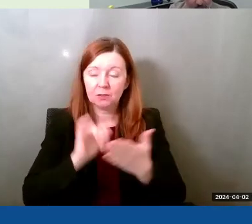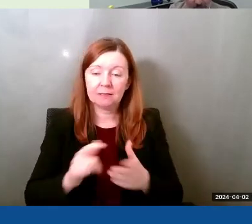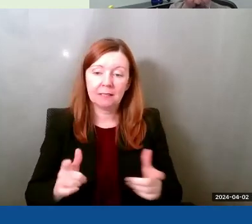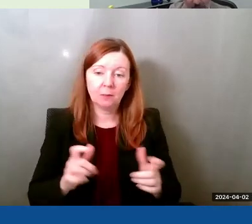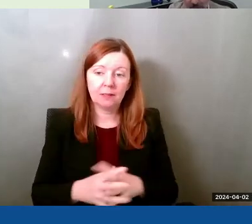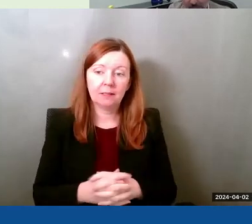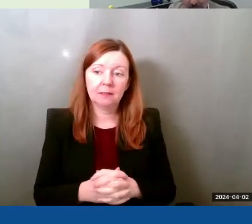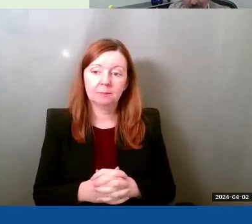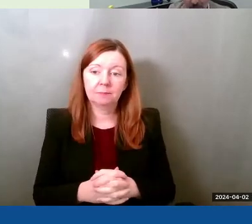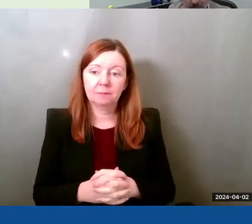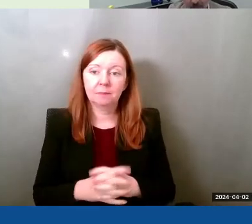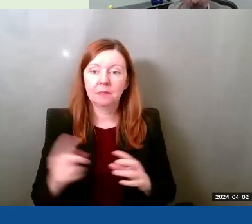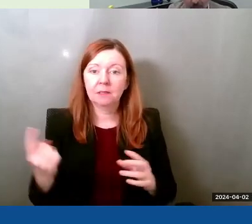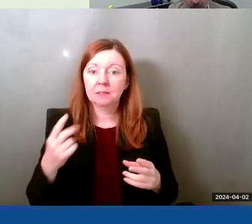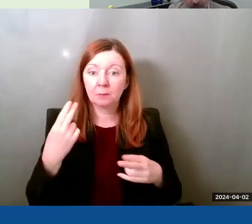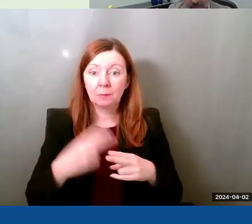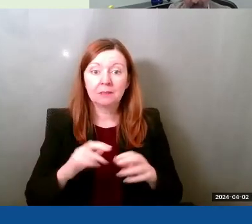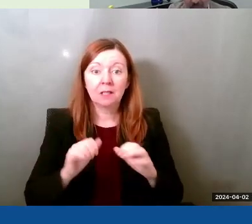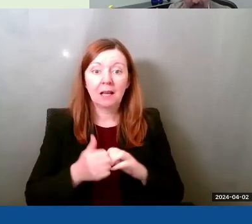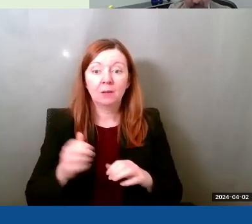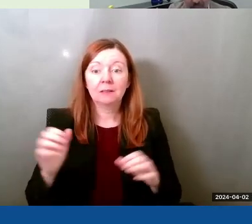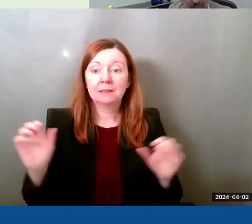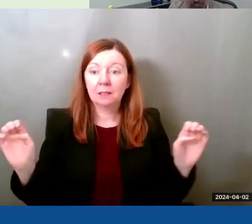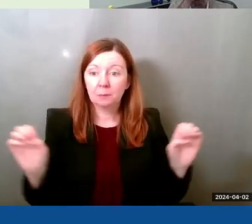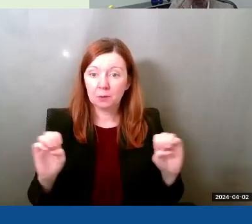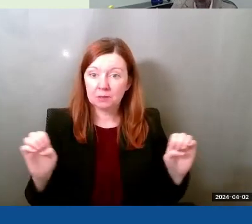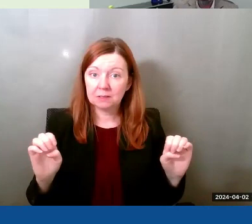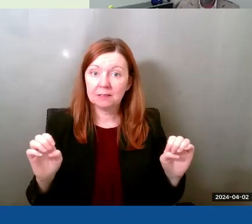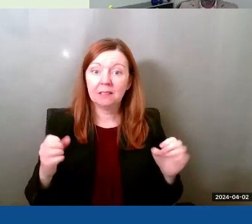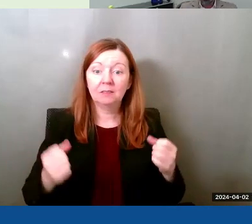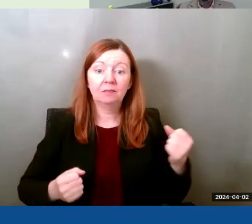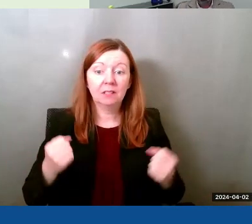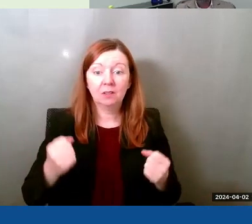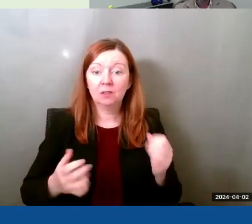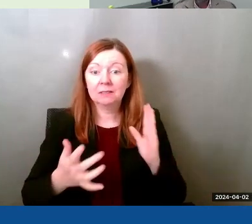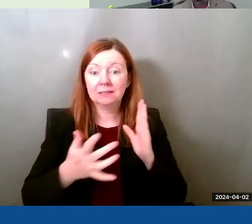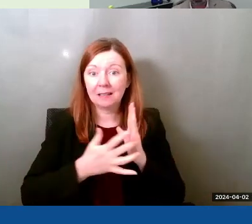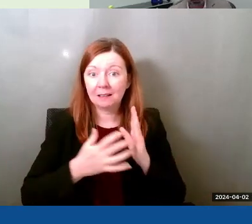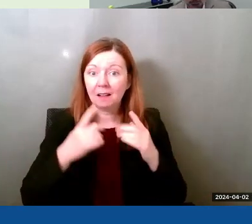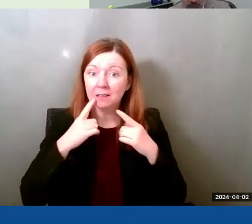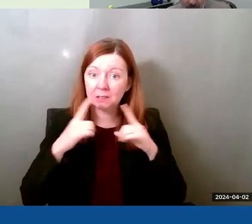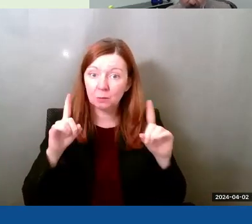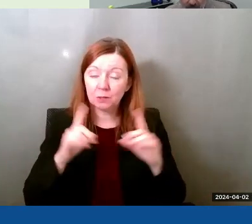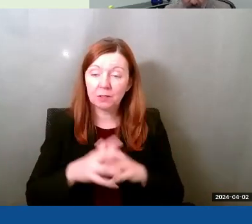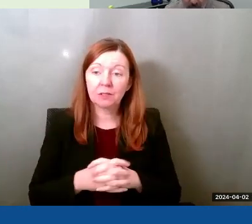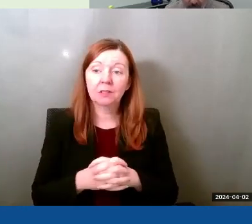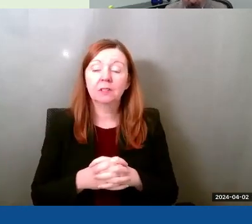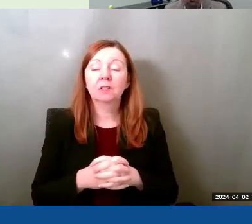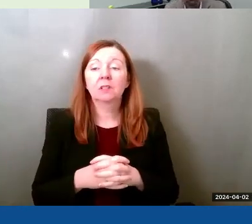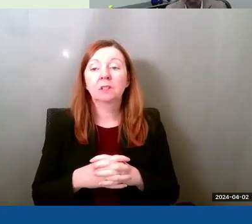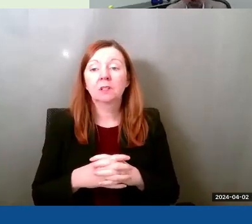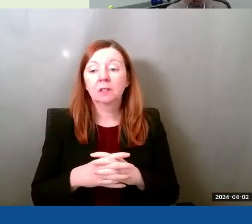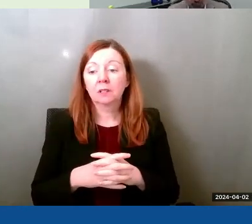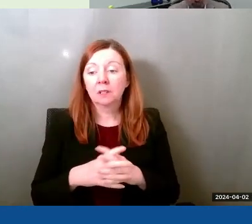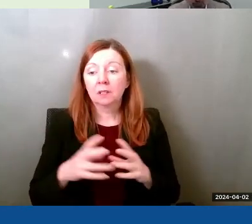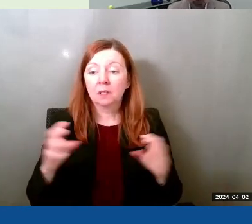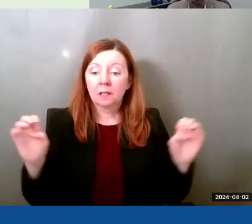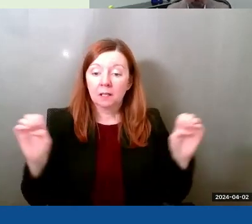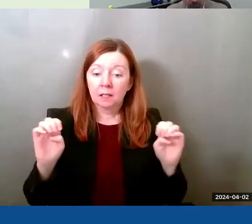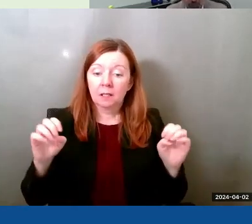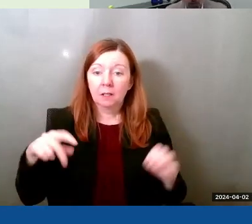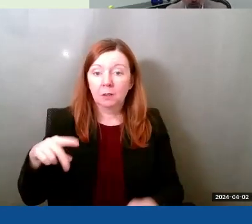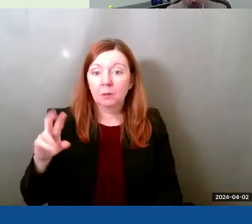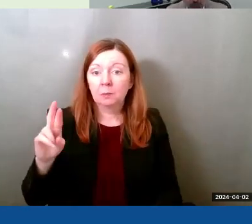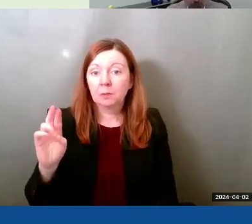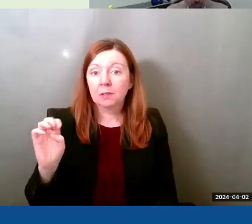quickly. Someone mentioned, how does the emergency vehicle technology work? So what we call emergency